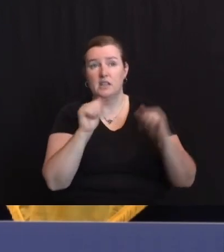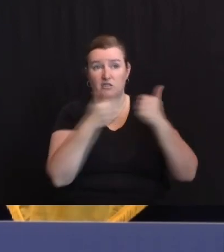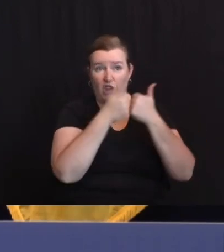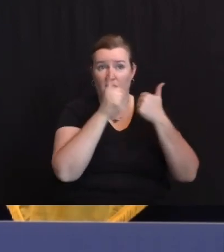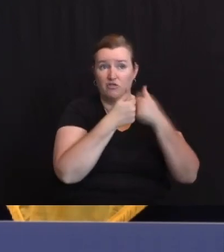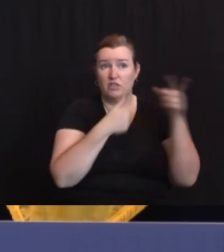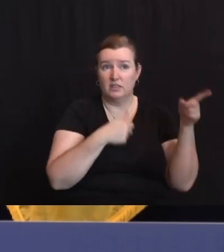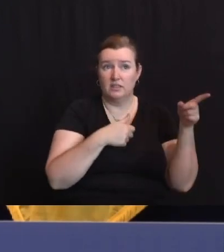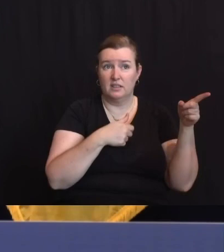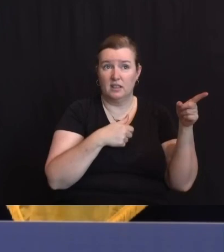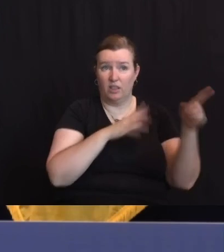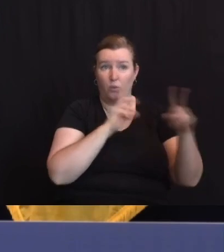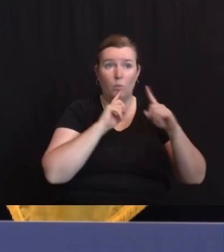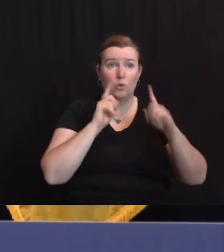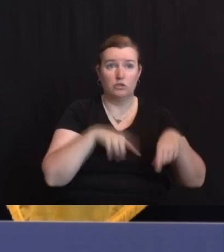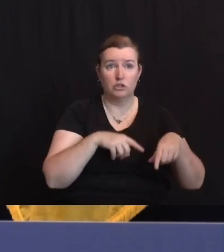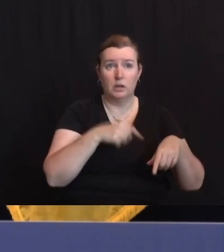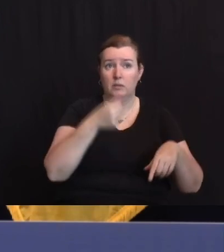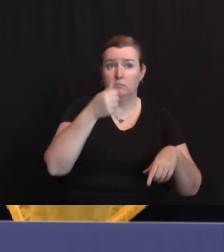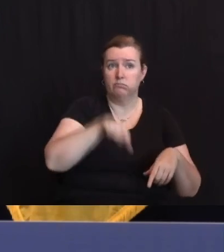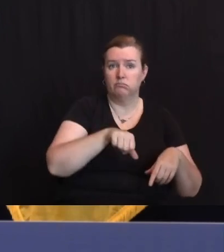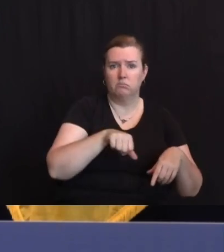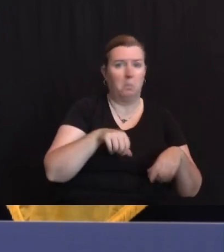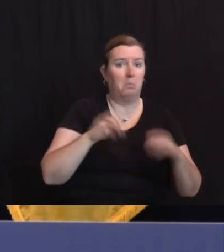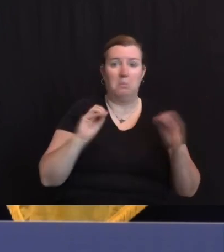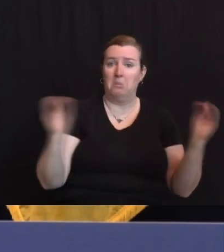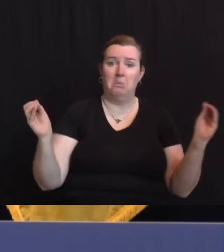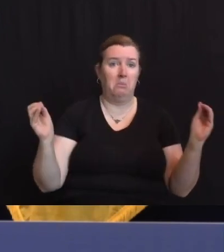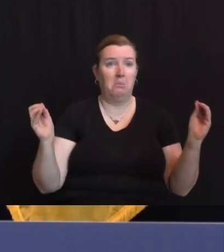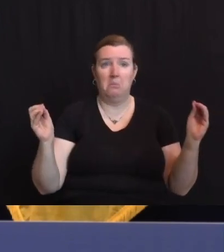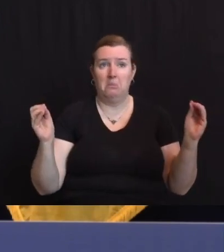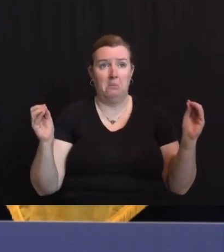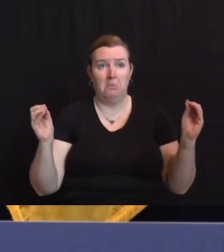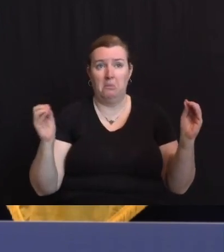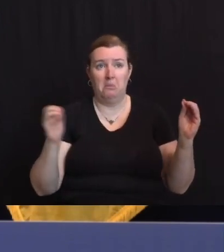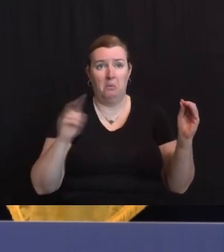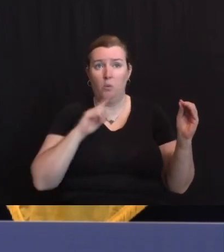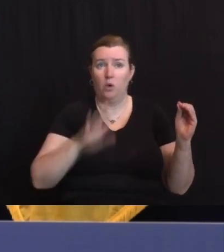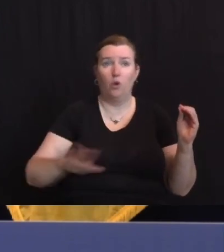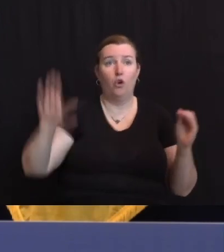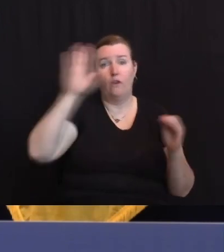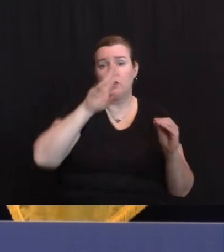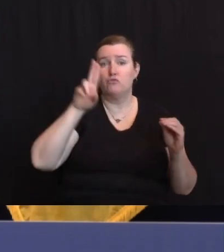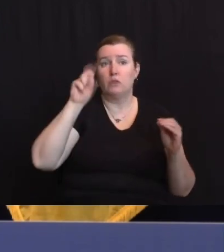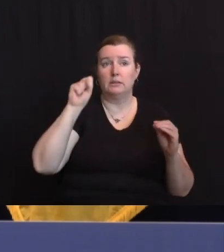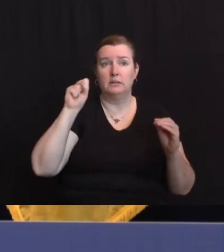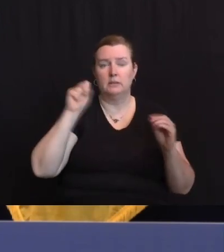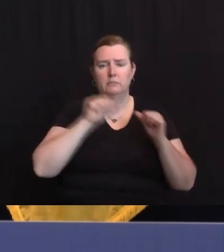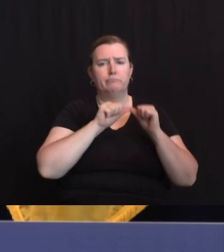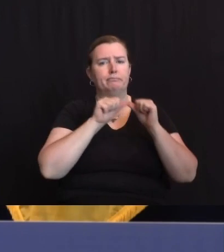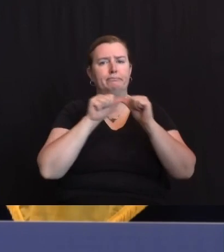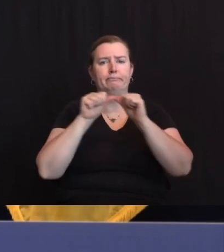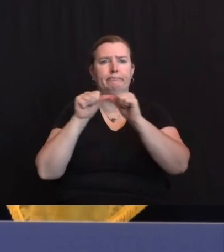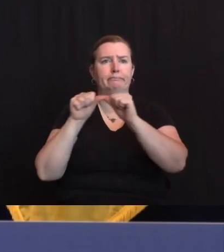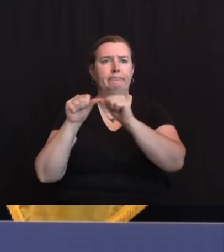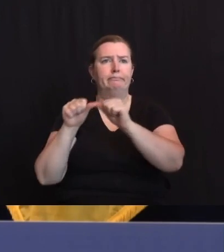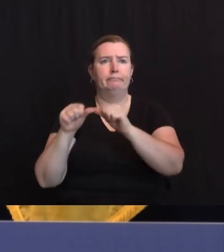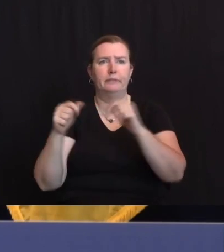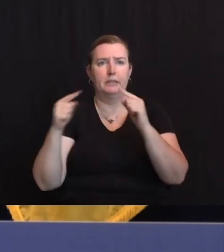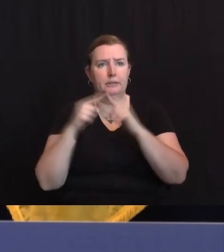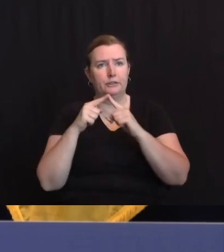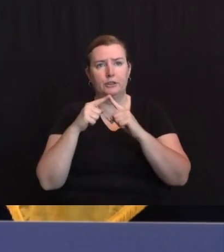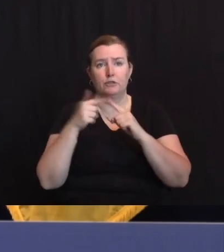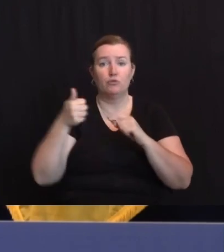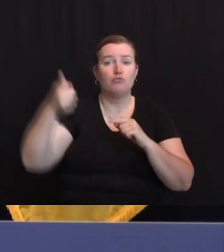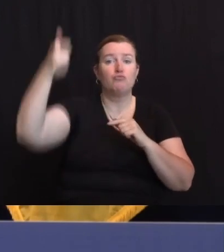orders struck down, and in fact orders around the country have been challenged and upheld, including all the way up to the Supreme Court. So